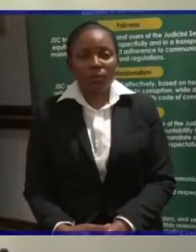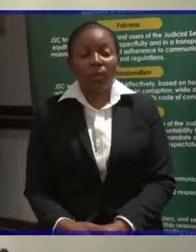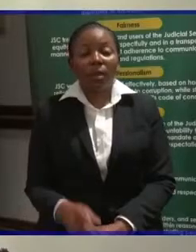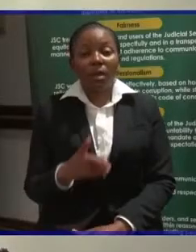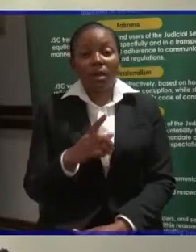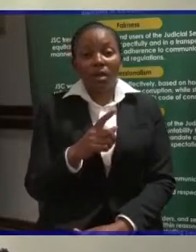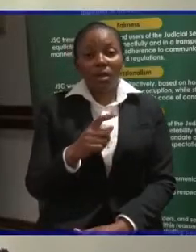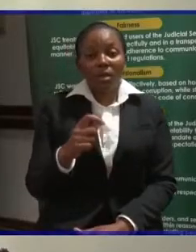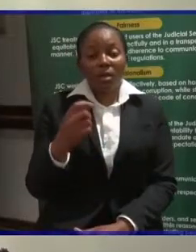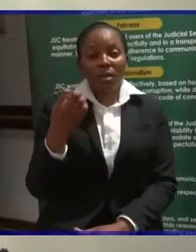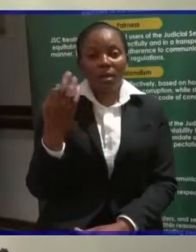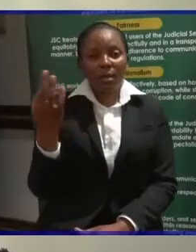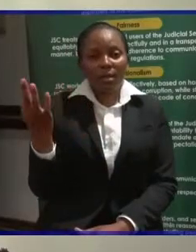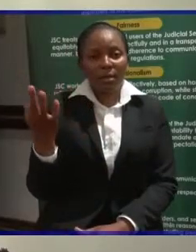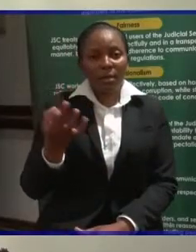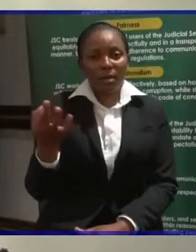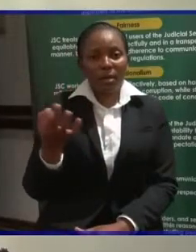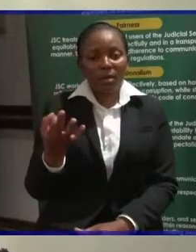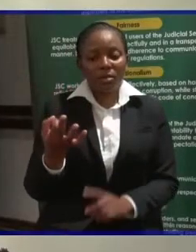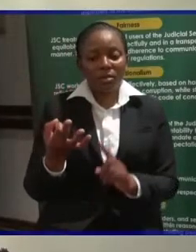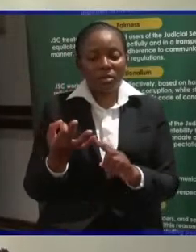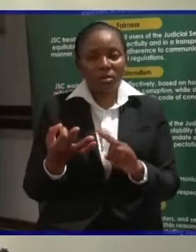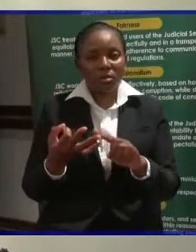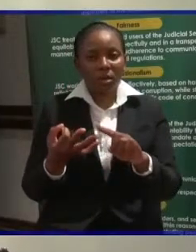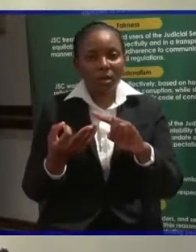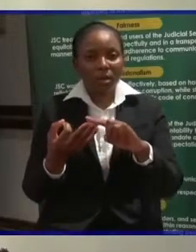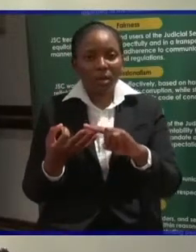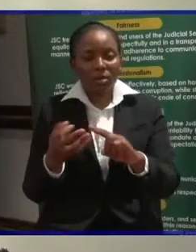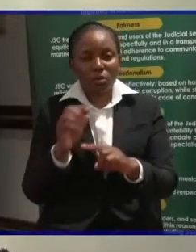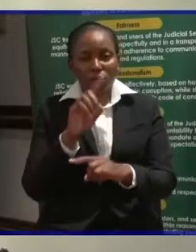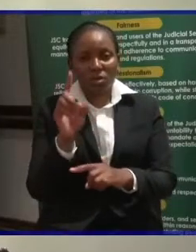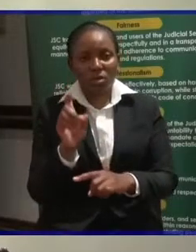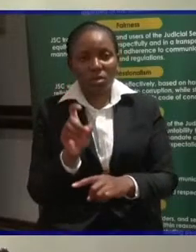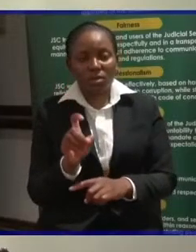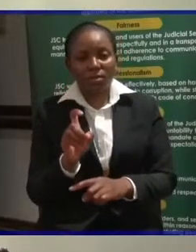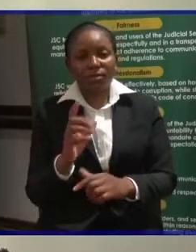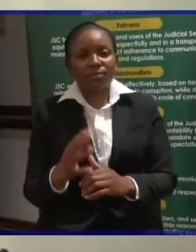The third question is as follows.